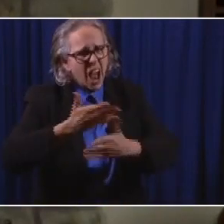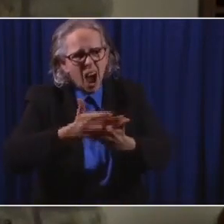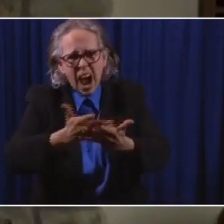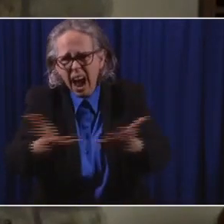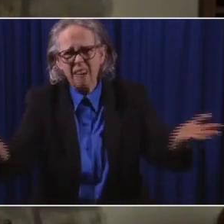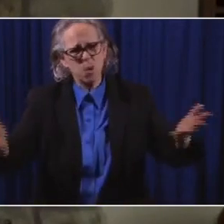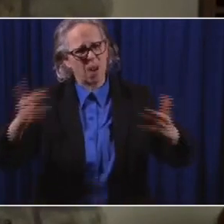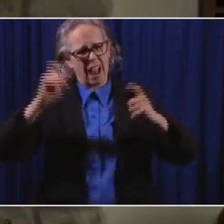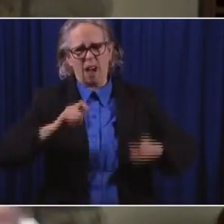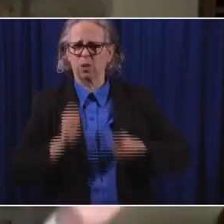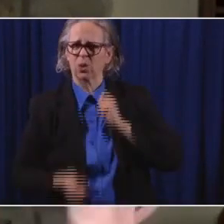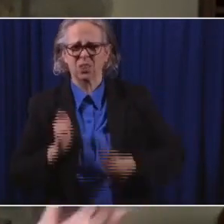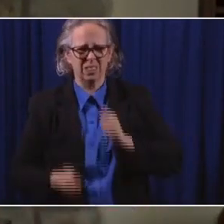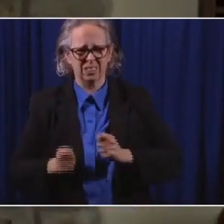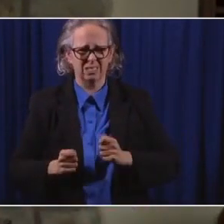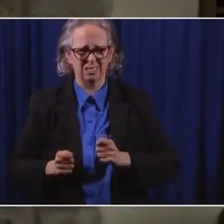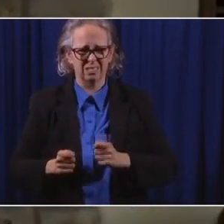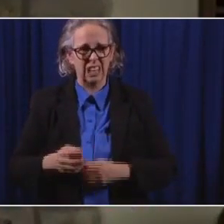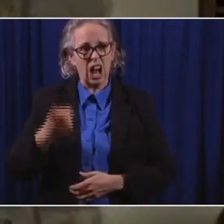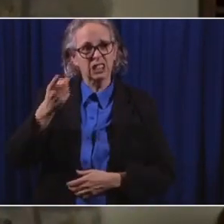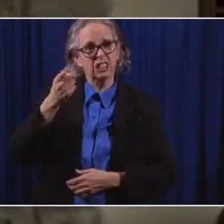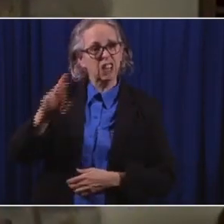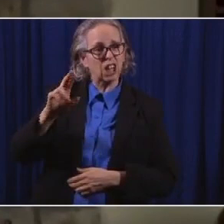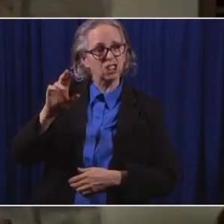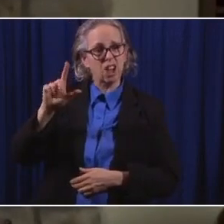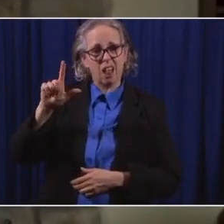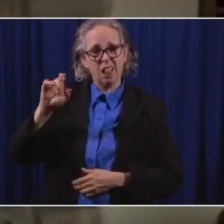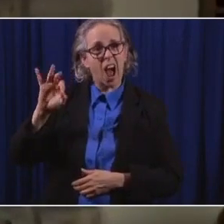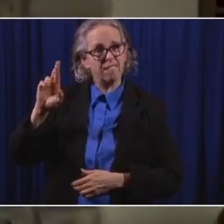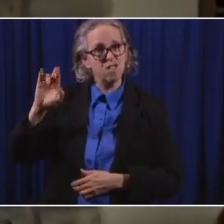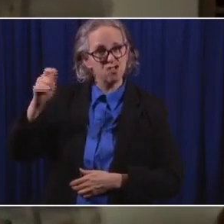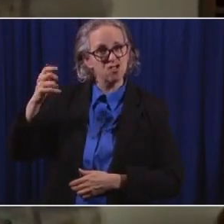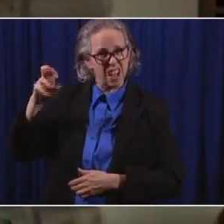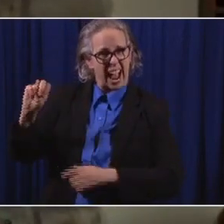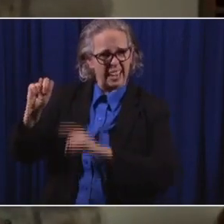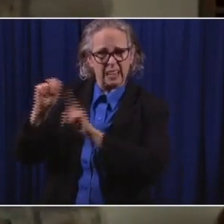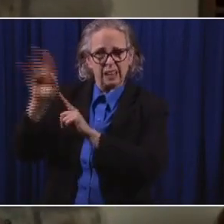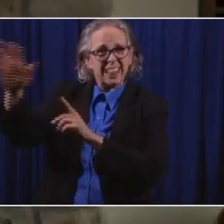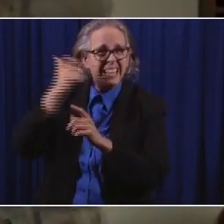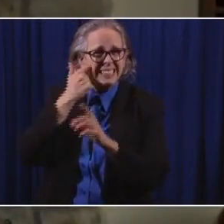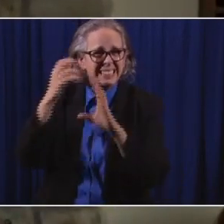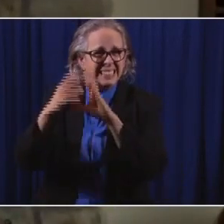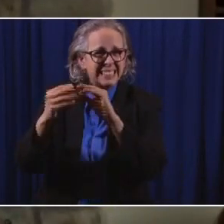problem. Today, you know, it is just spread. And,